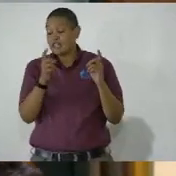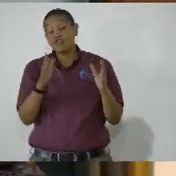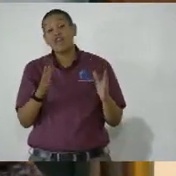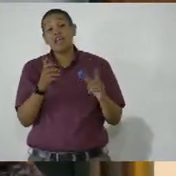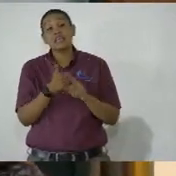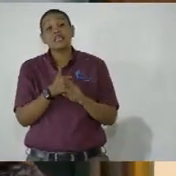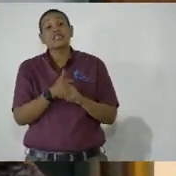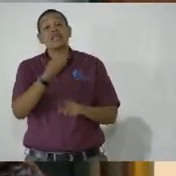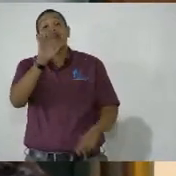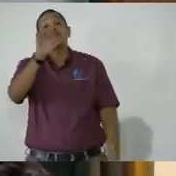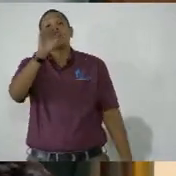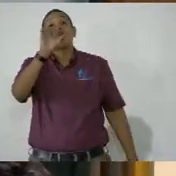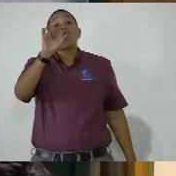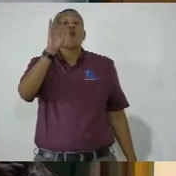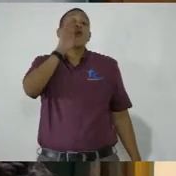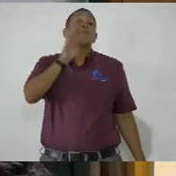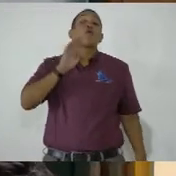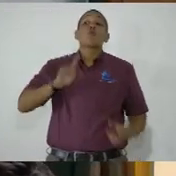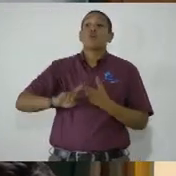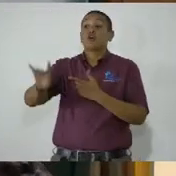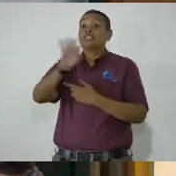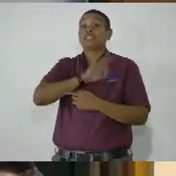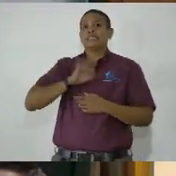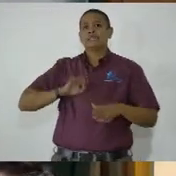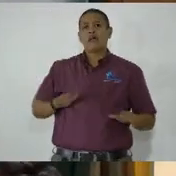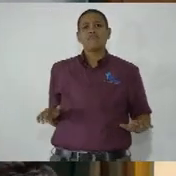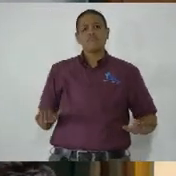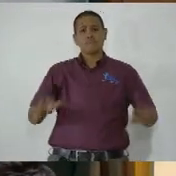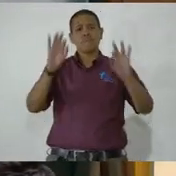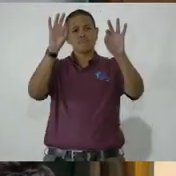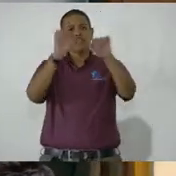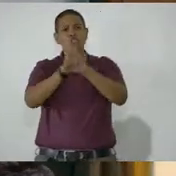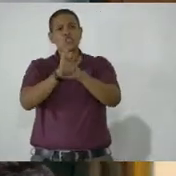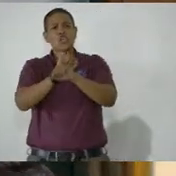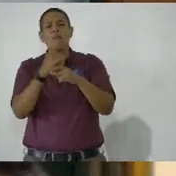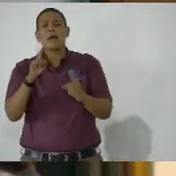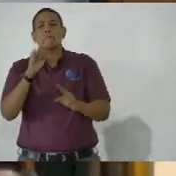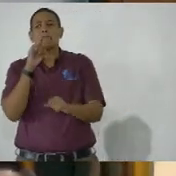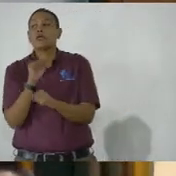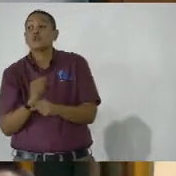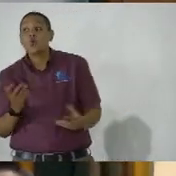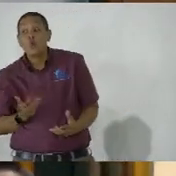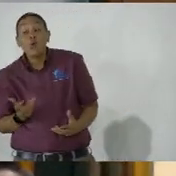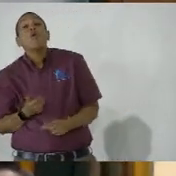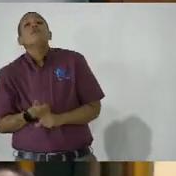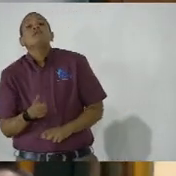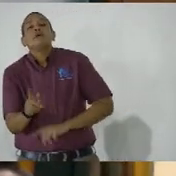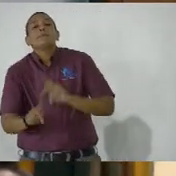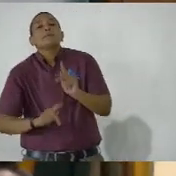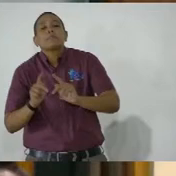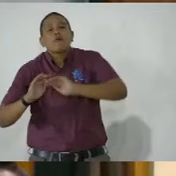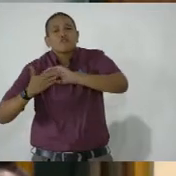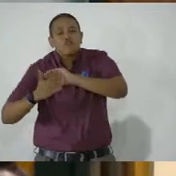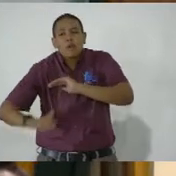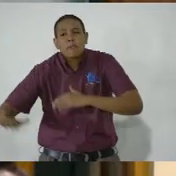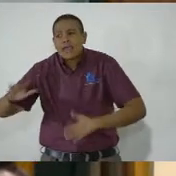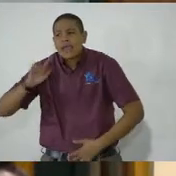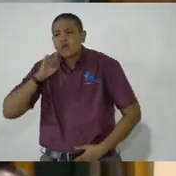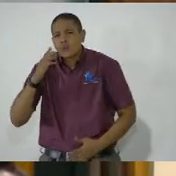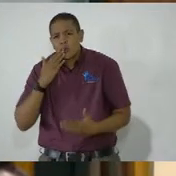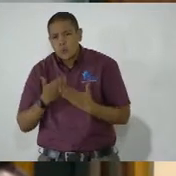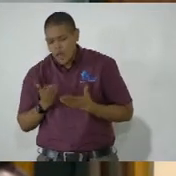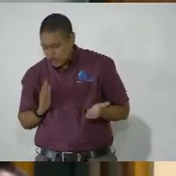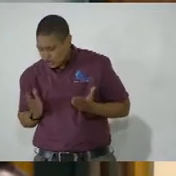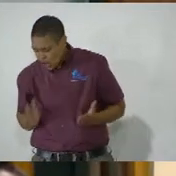Mrs. Lona Brown, and her staff have been doing an excellent work in ensuring that the people of Jamaica are well